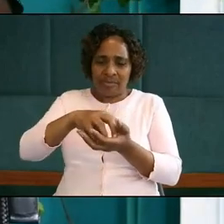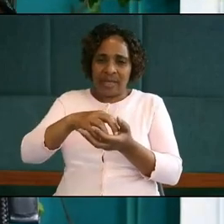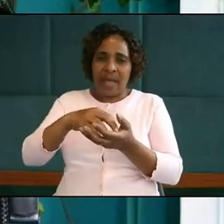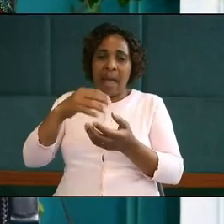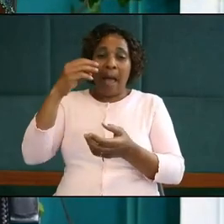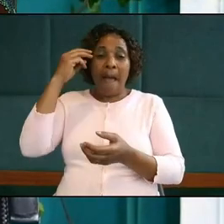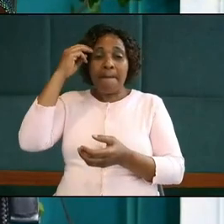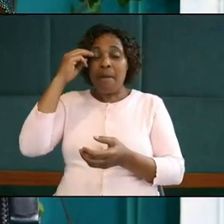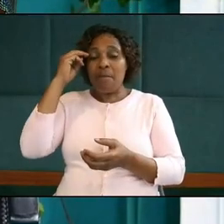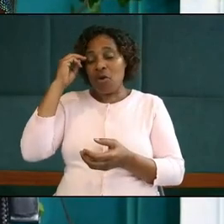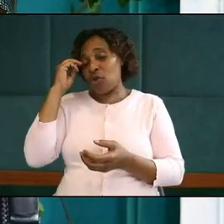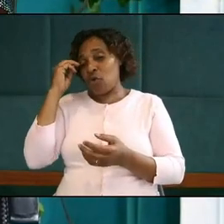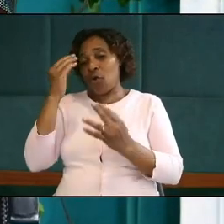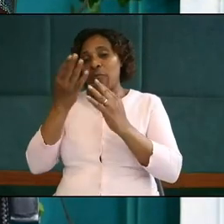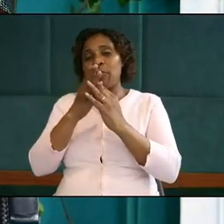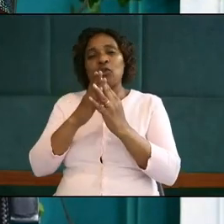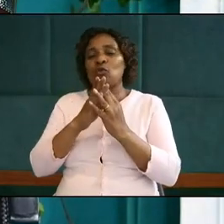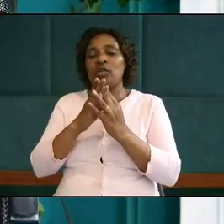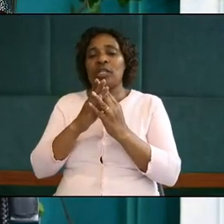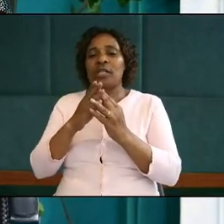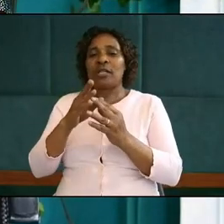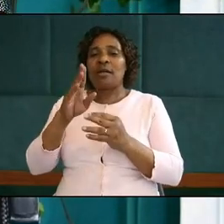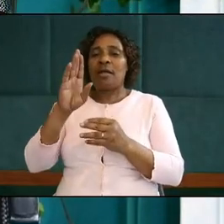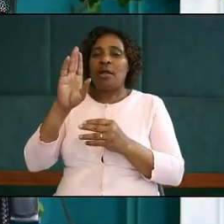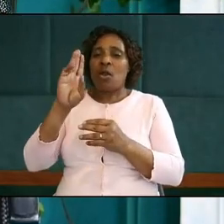Mizpah and Shen.